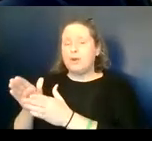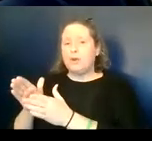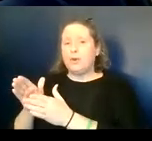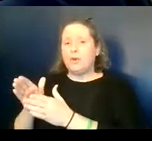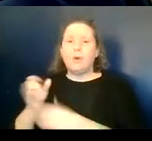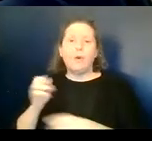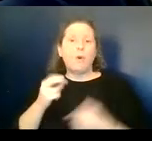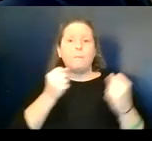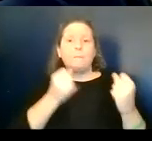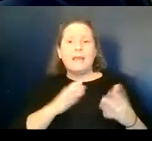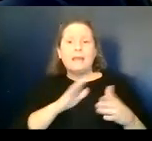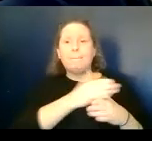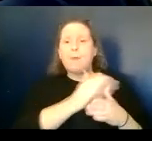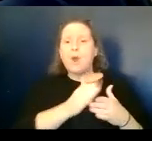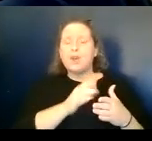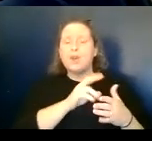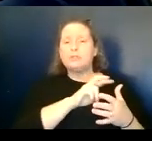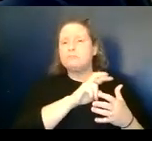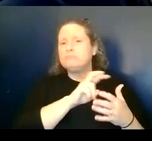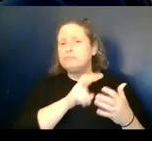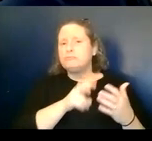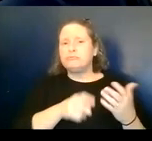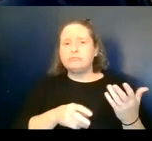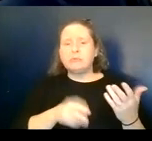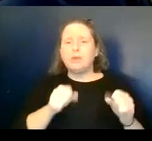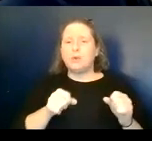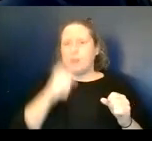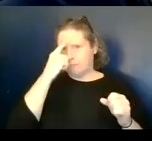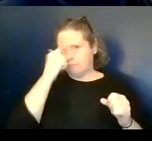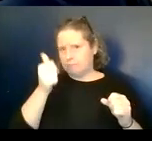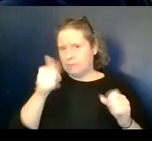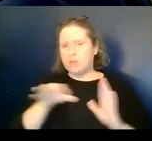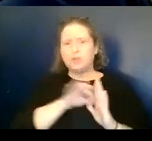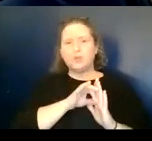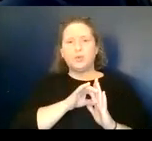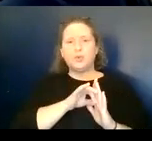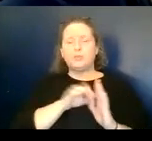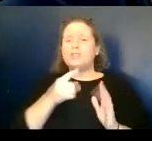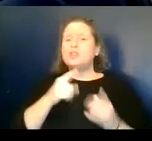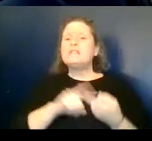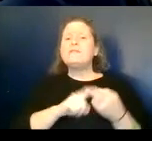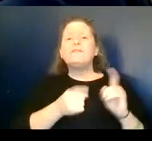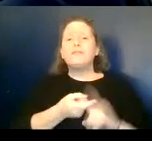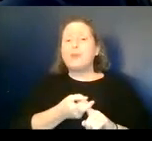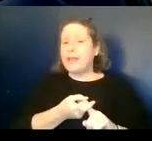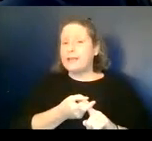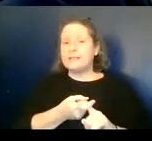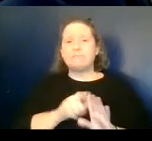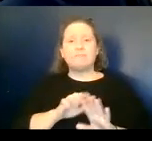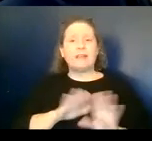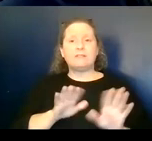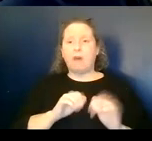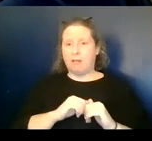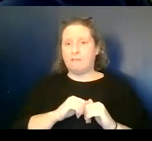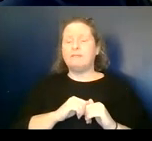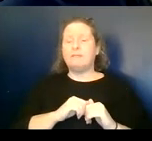many partners. You could choose to be just friends with the person